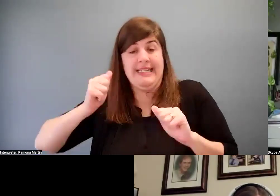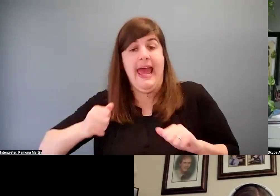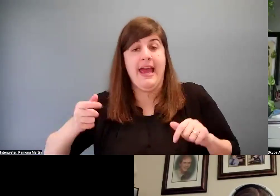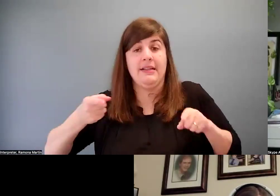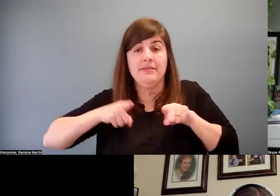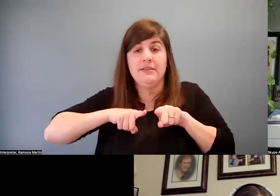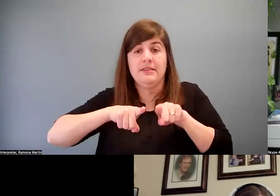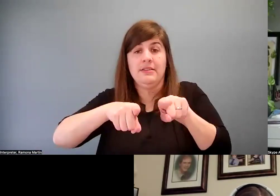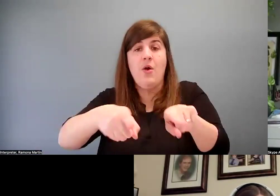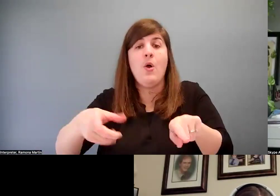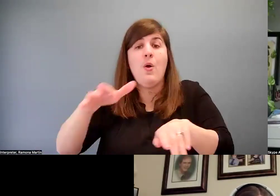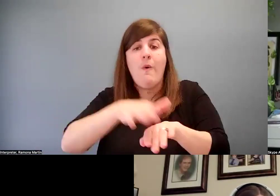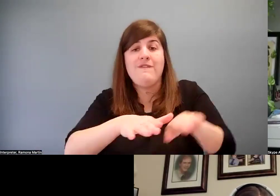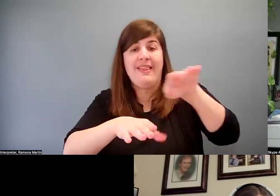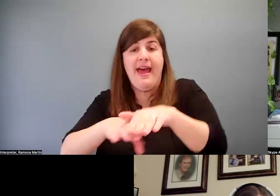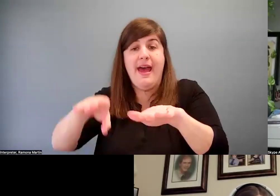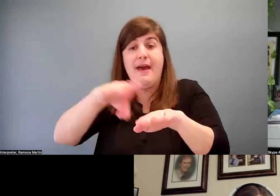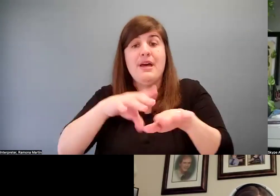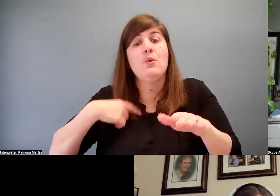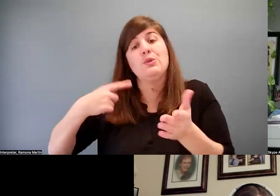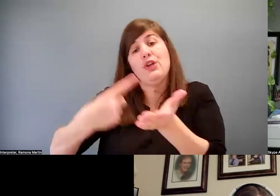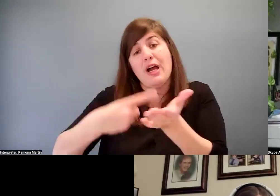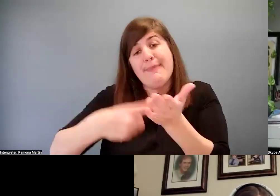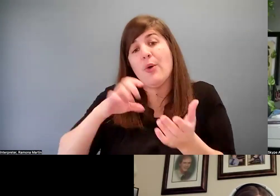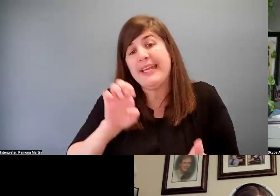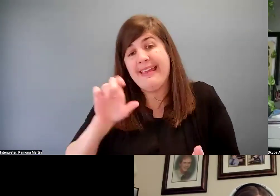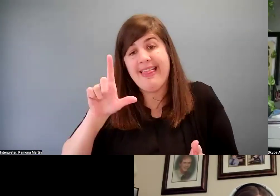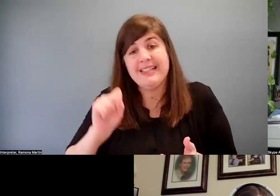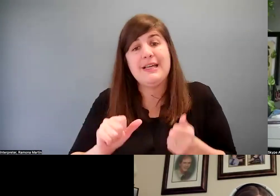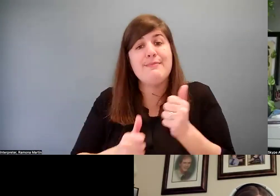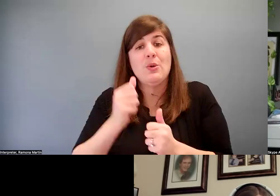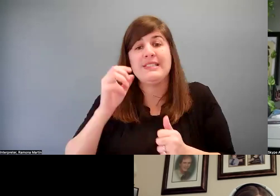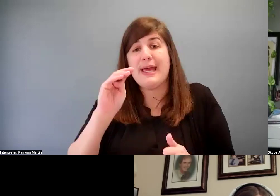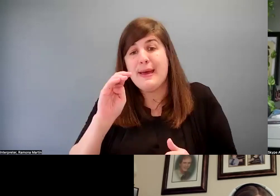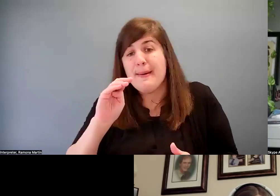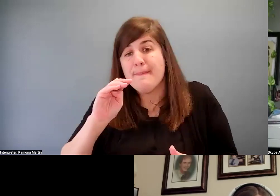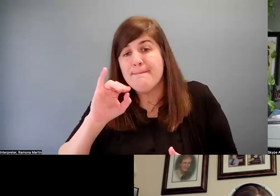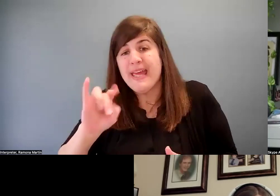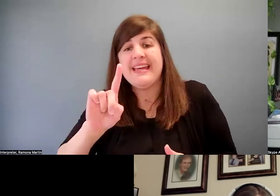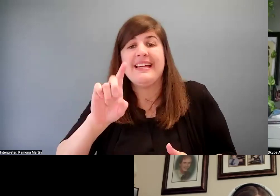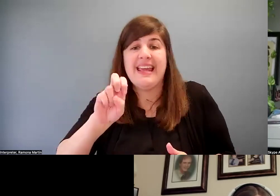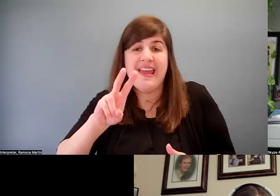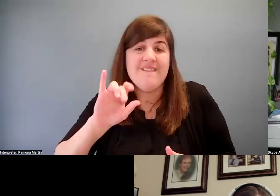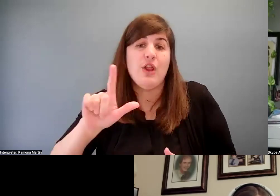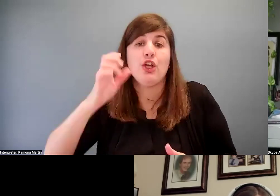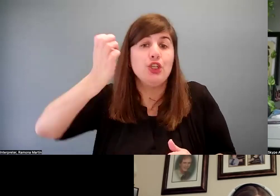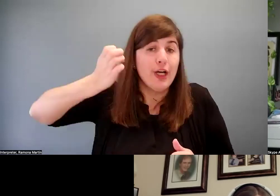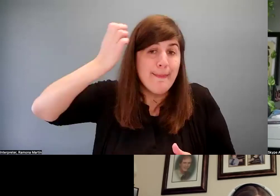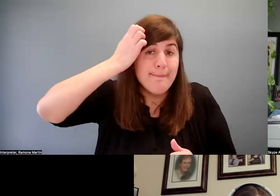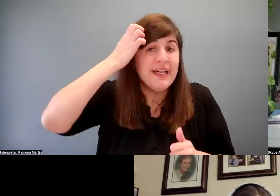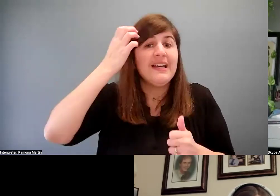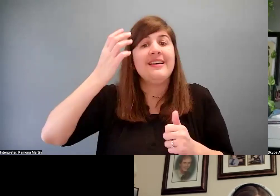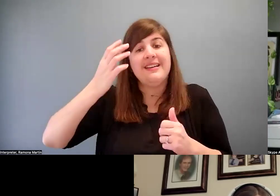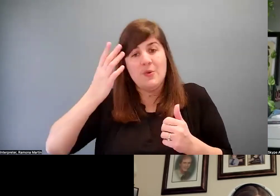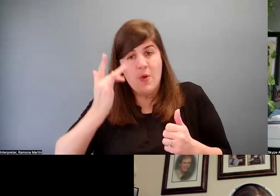can overlap. And we'll be talking about eels, mostly in medieval Europe and why eels